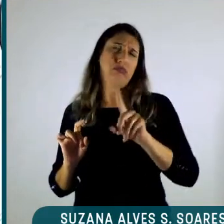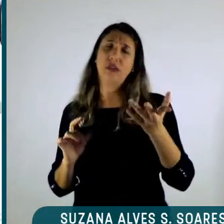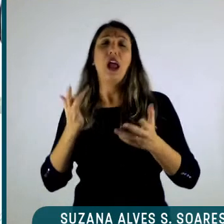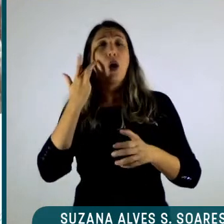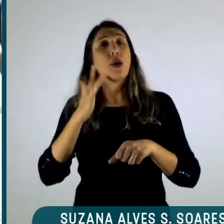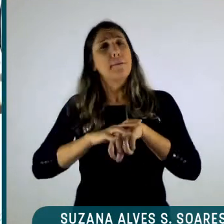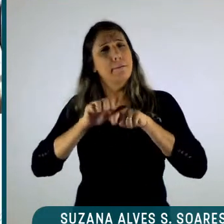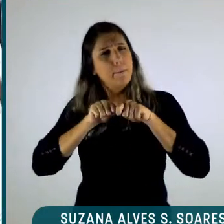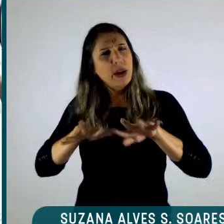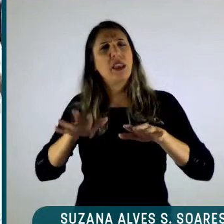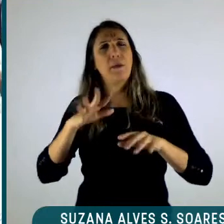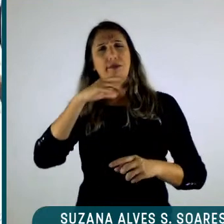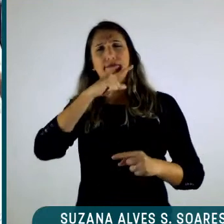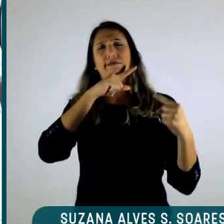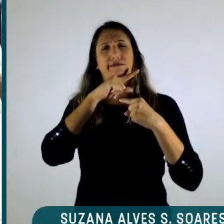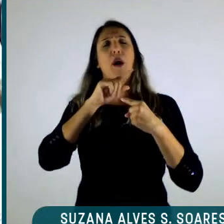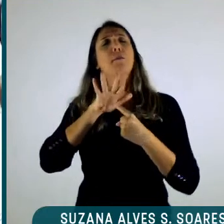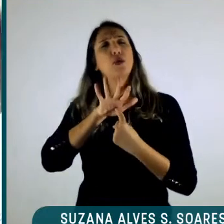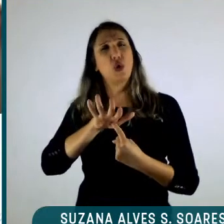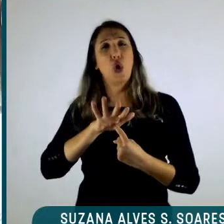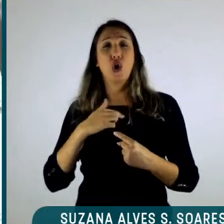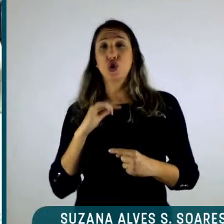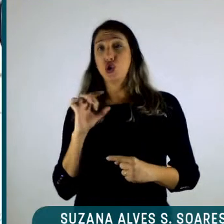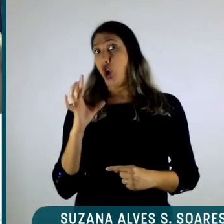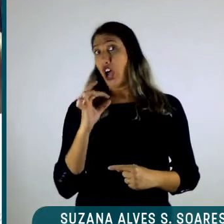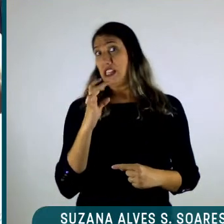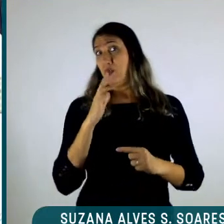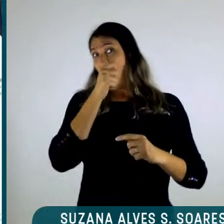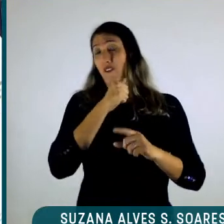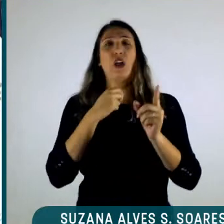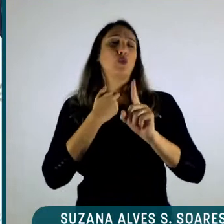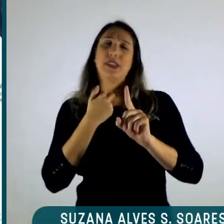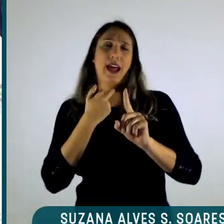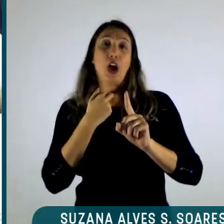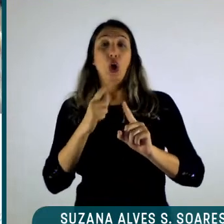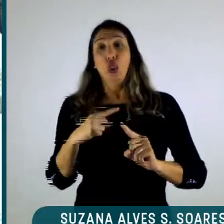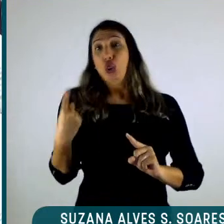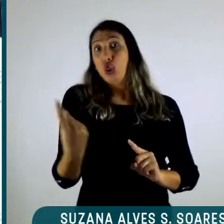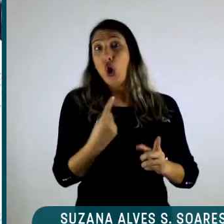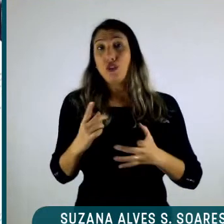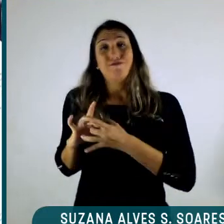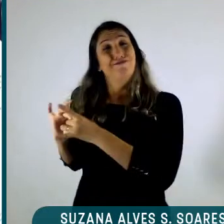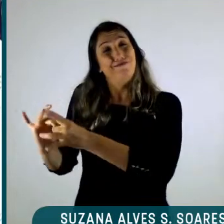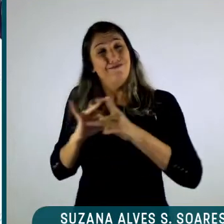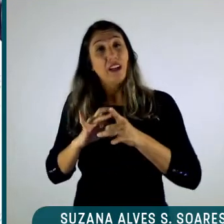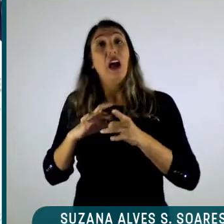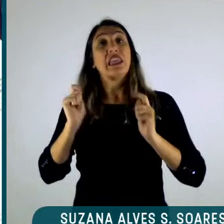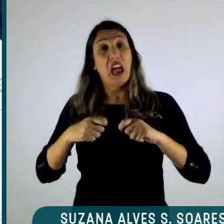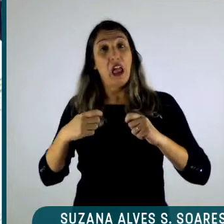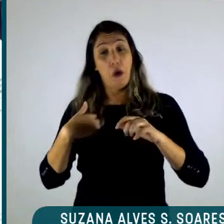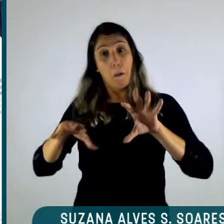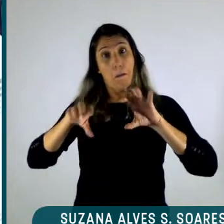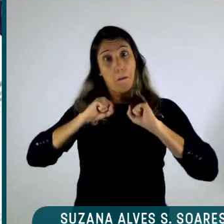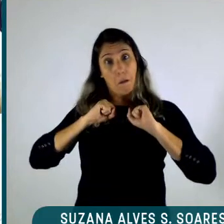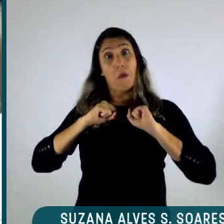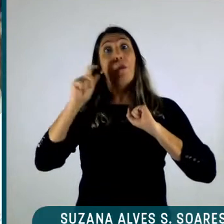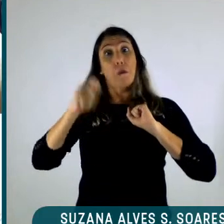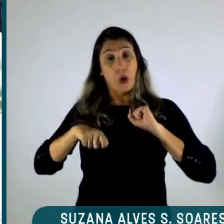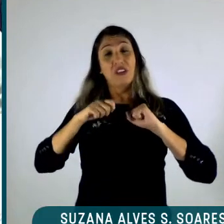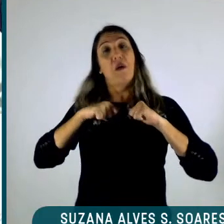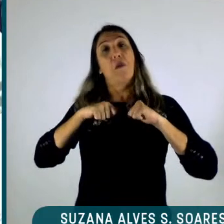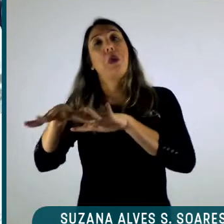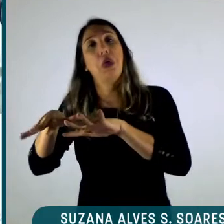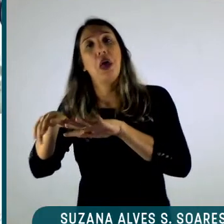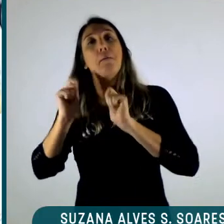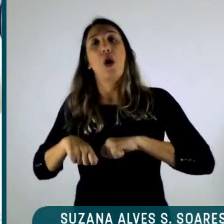save yourself. I guess the pandemic has shown that we cannot save ourselves on our own. We can all transmit, we can